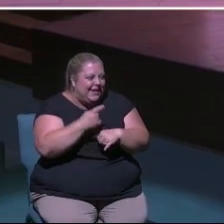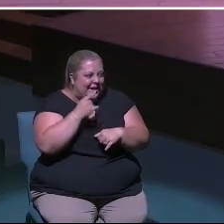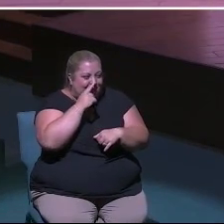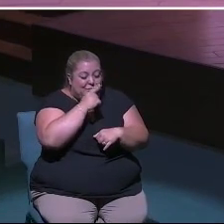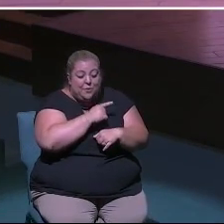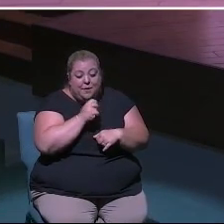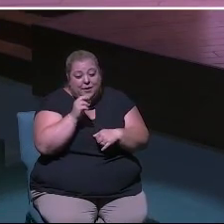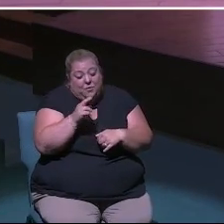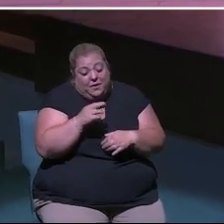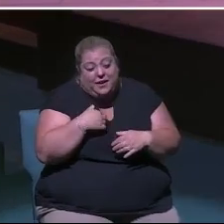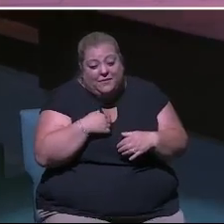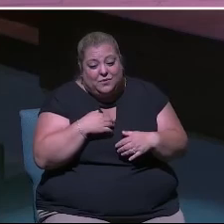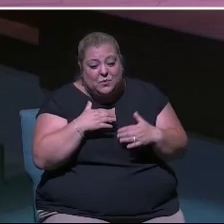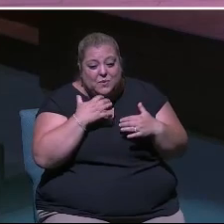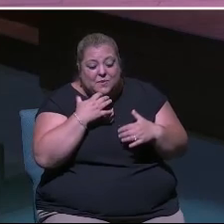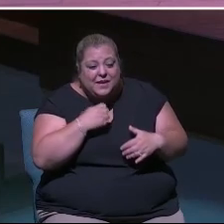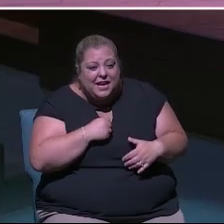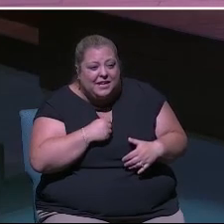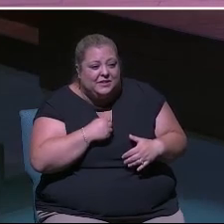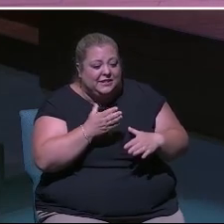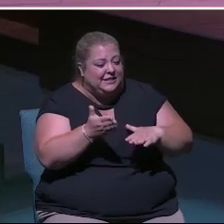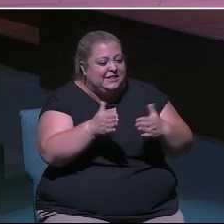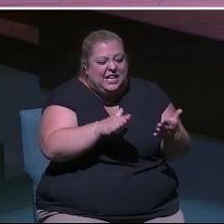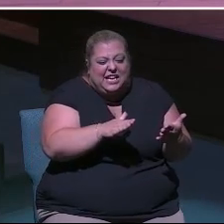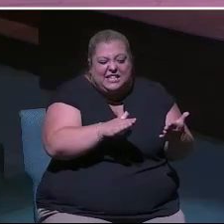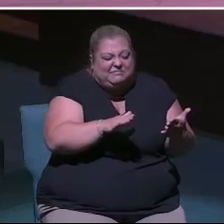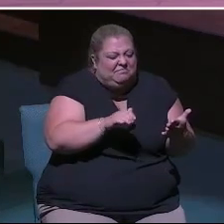mind. Death is not a big deal.